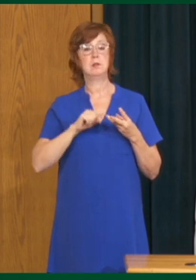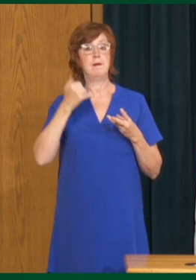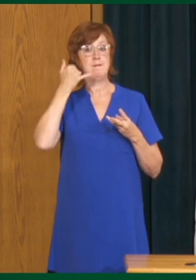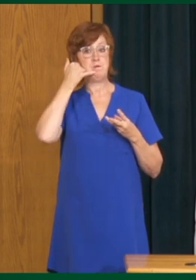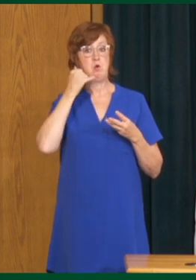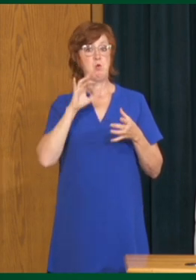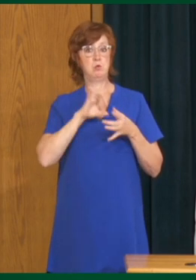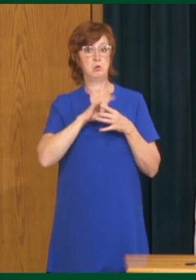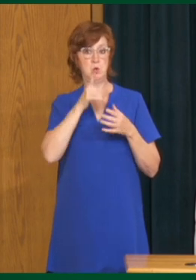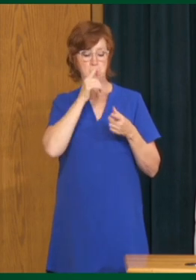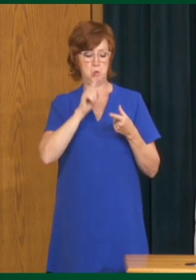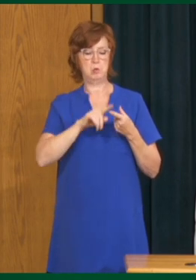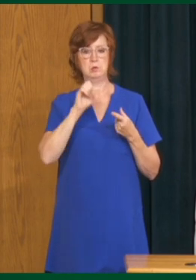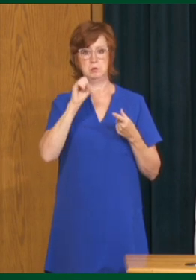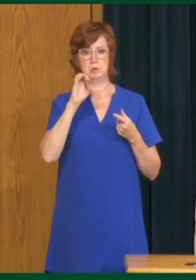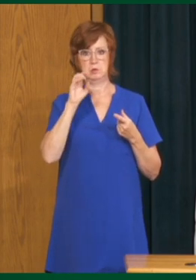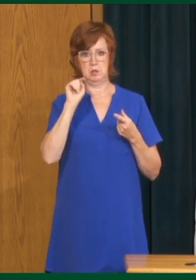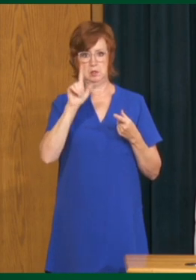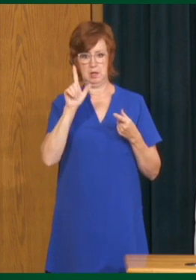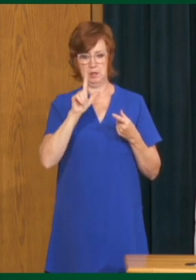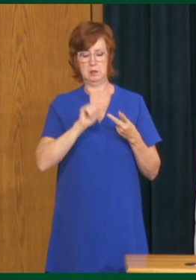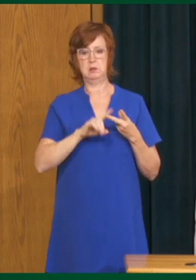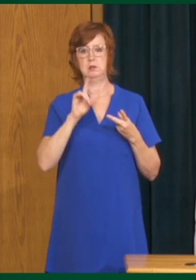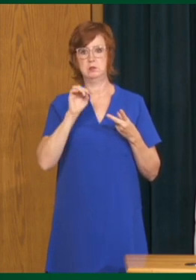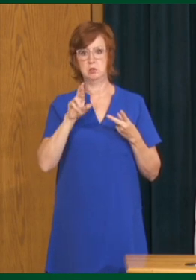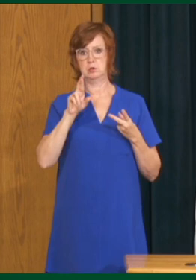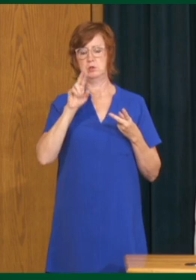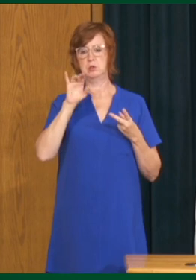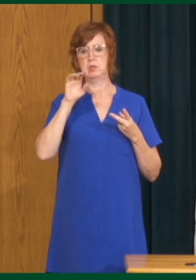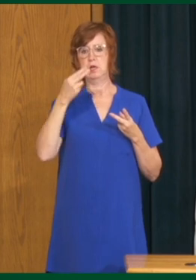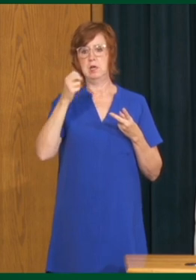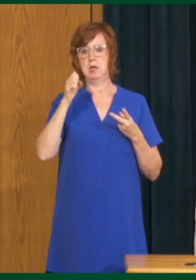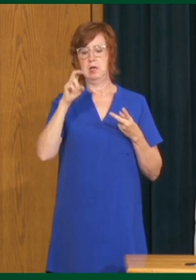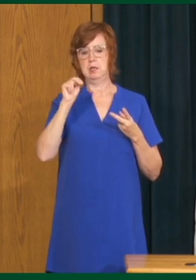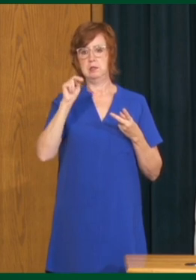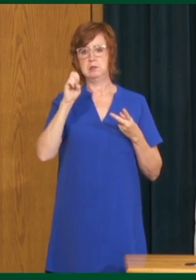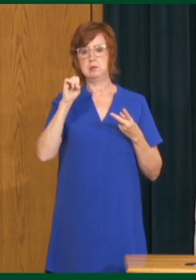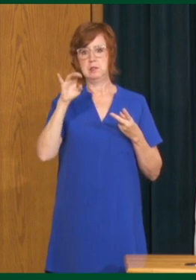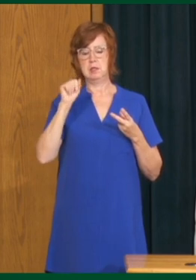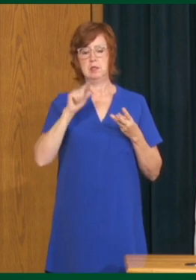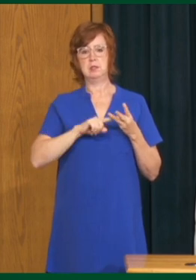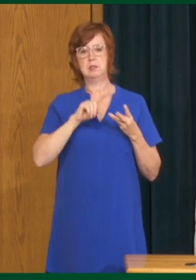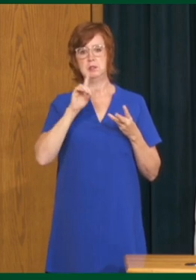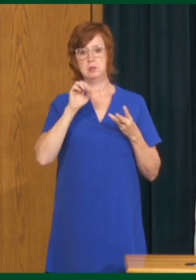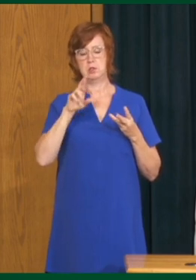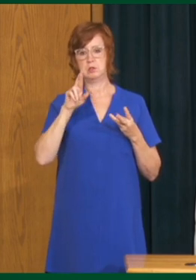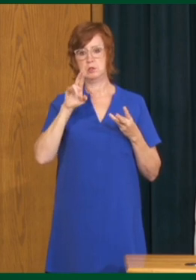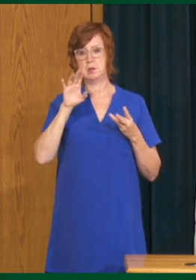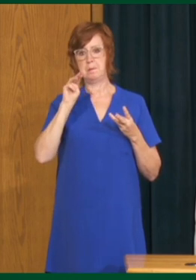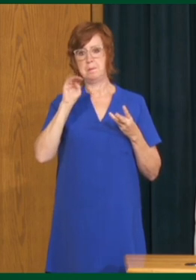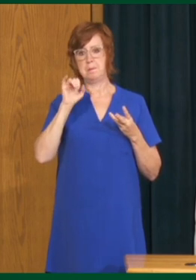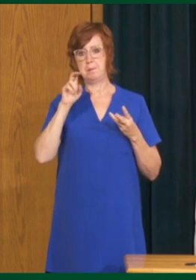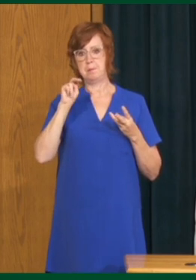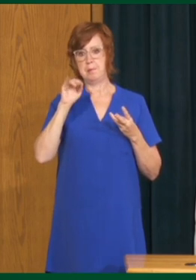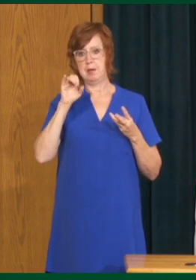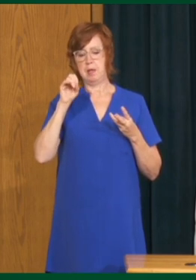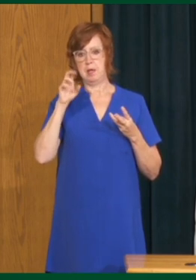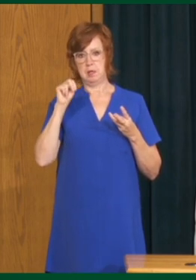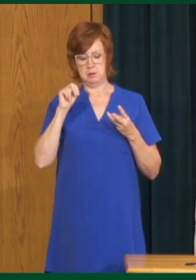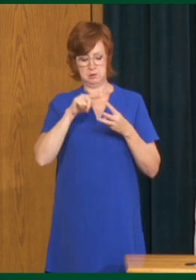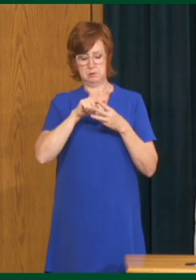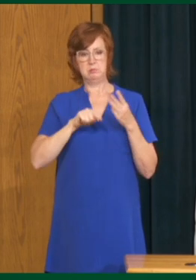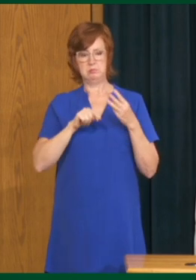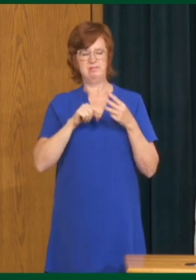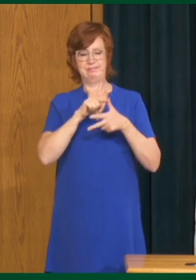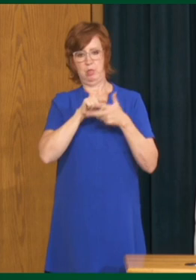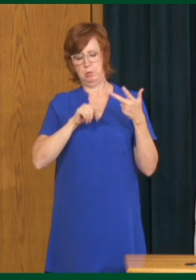Livingston, SHA CEO, as well as Dr. Rashad Hansia and Dr. Jessica Minion. We'll open with comments